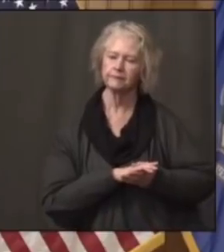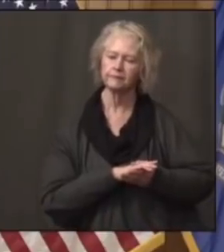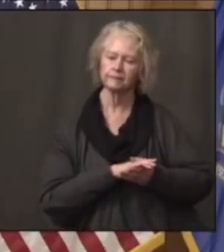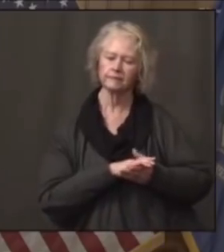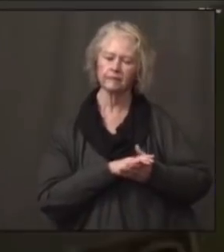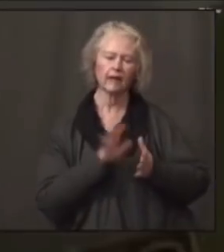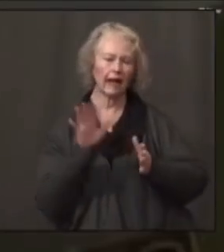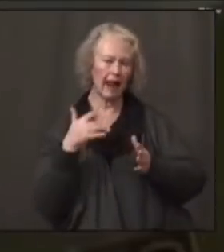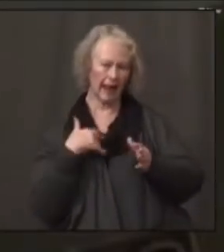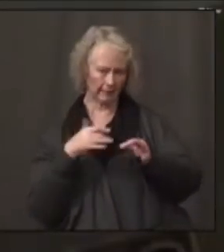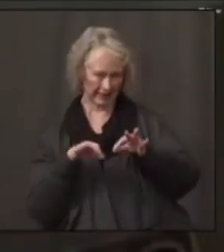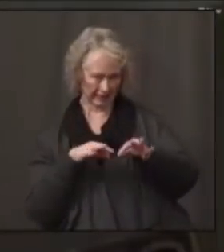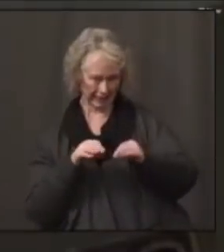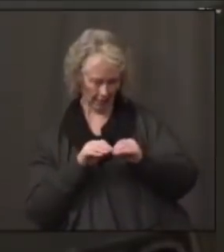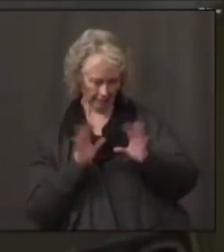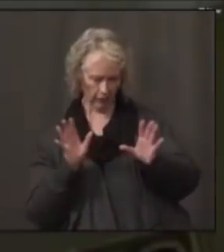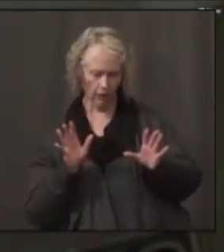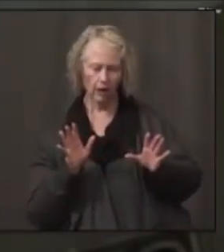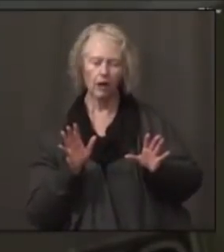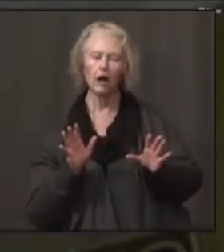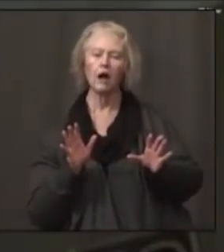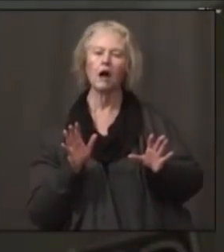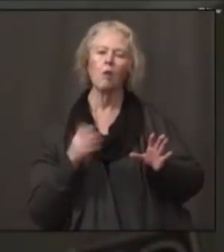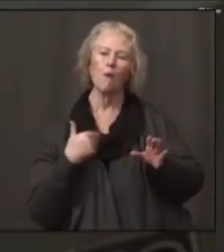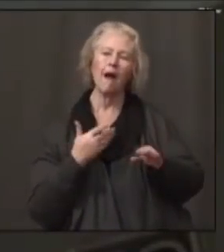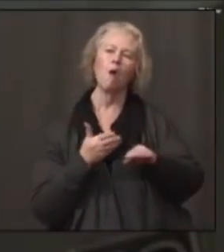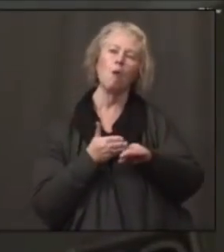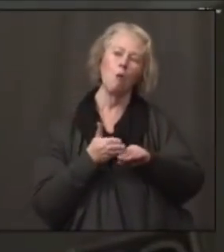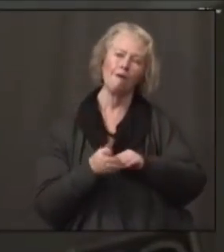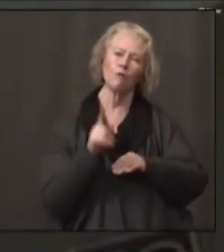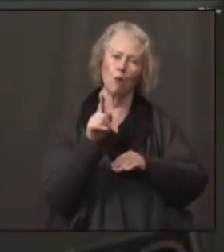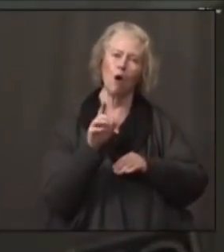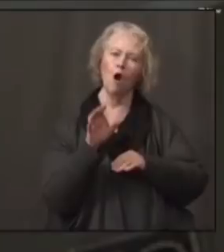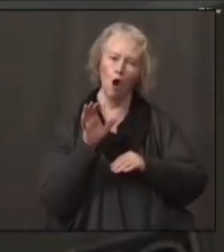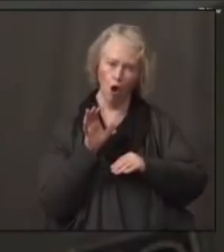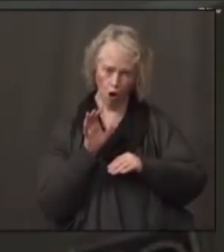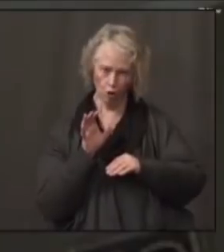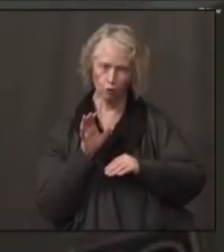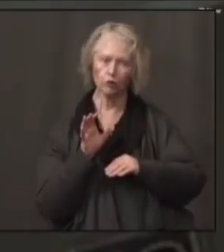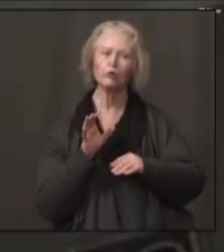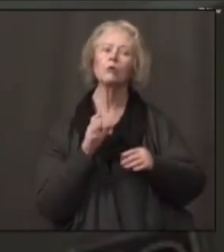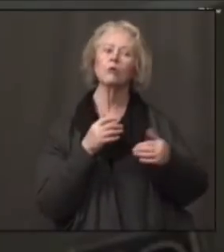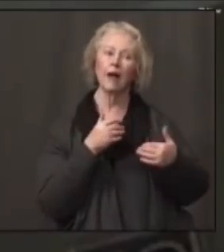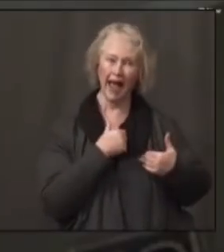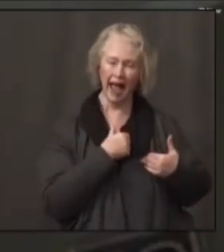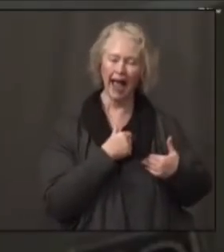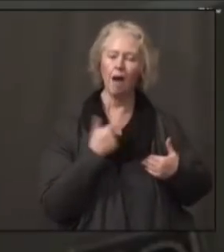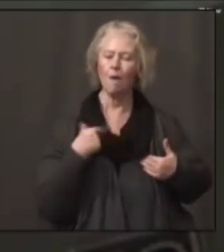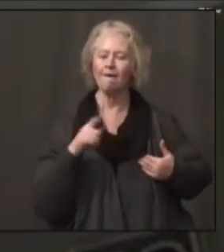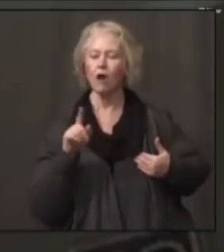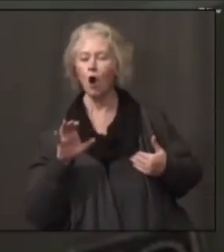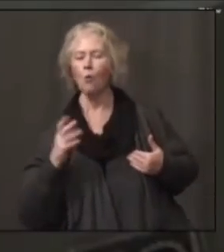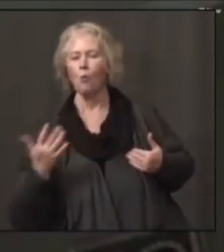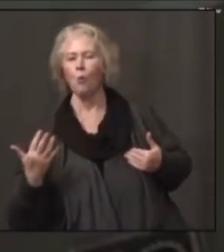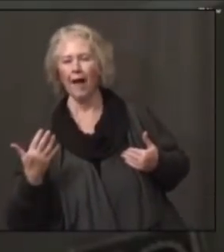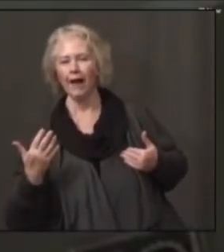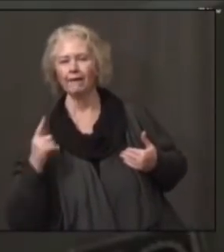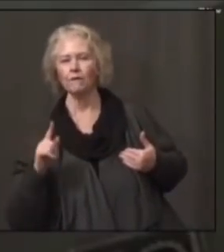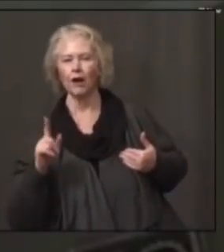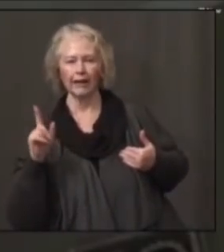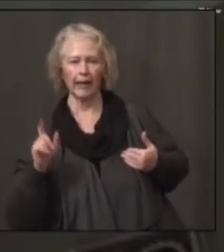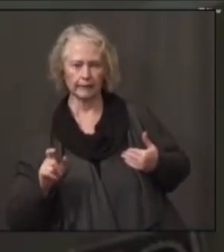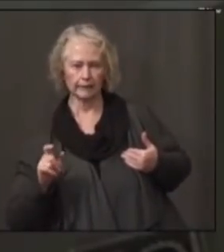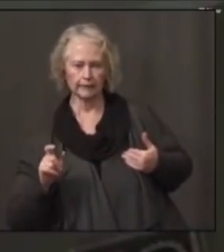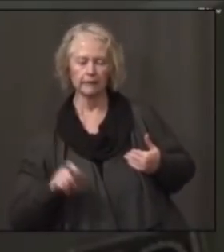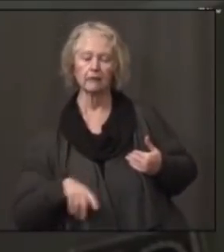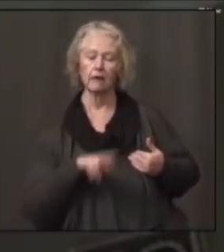For clarification, we had well over 100 and another 100 that were awaiting tests. Where we're at right now is